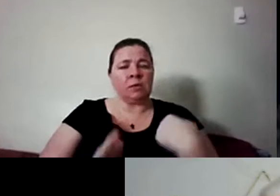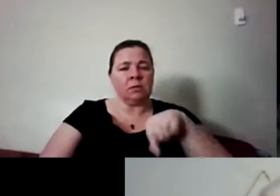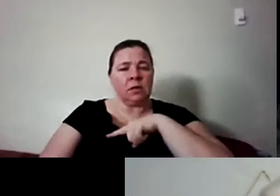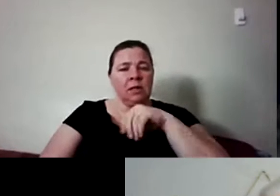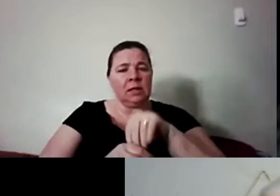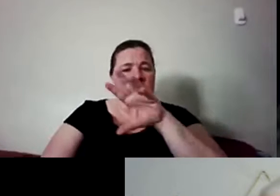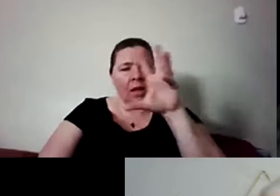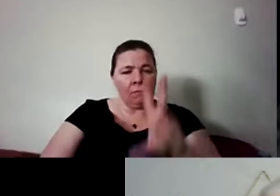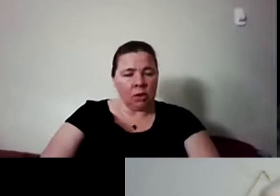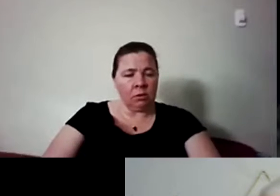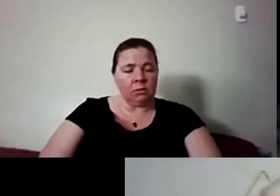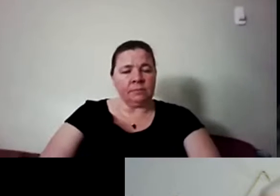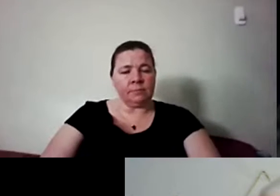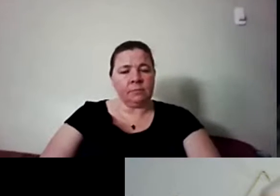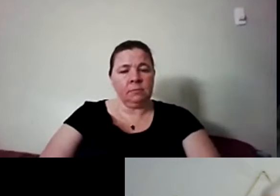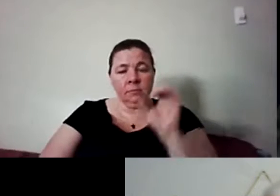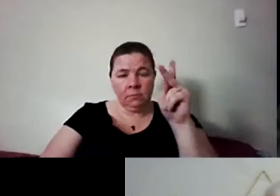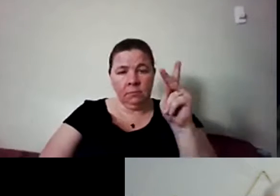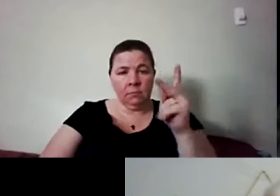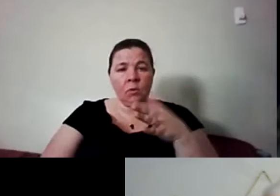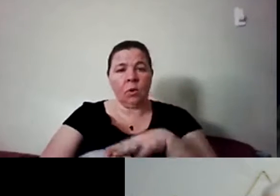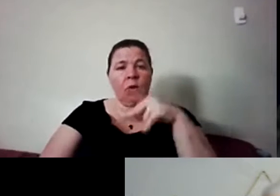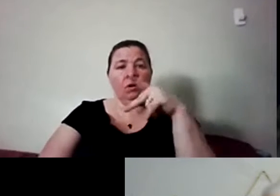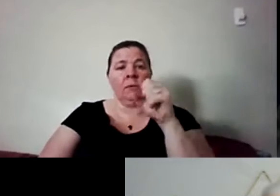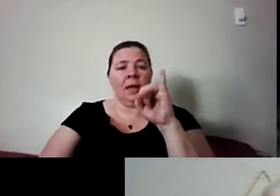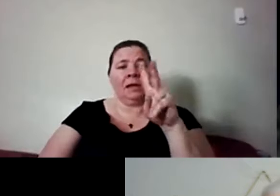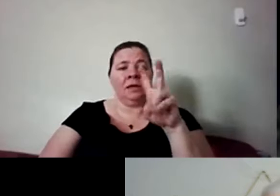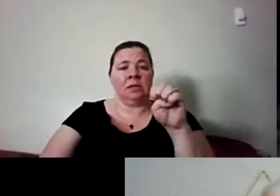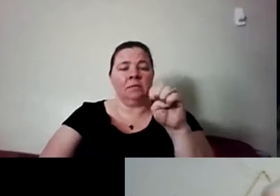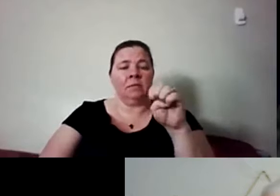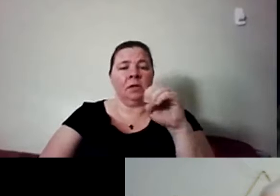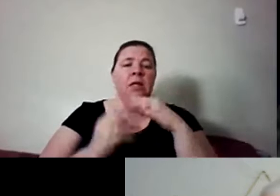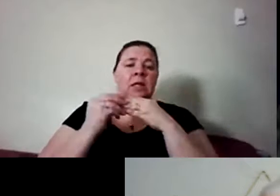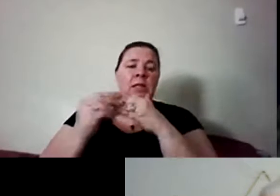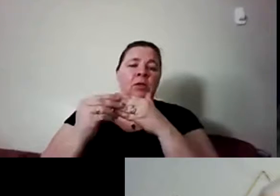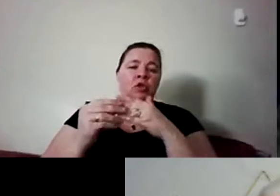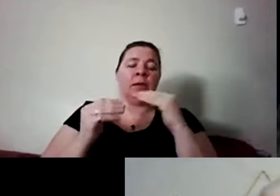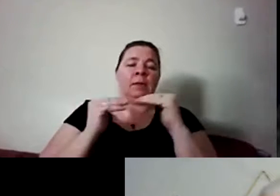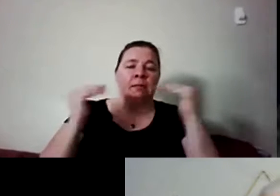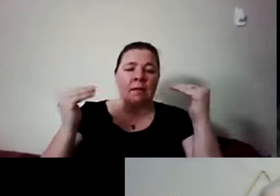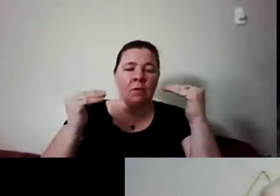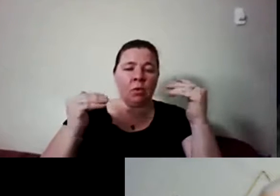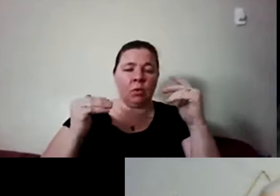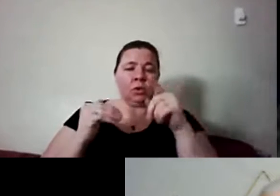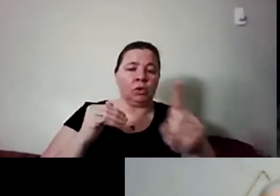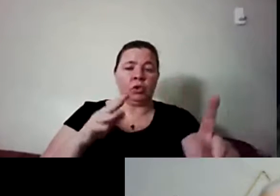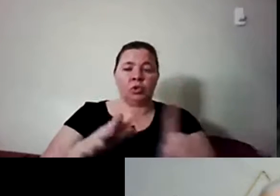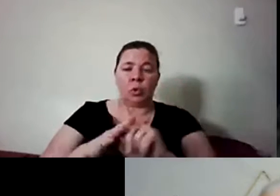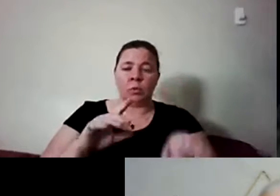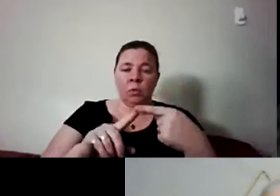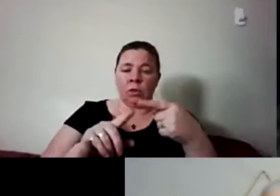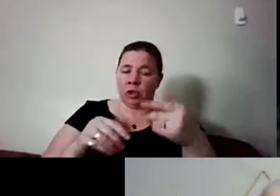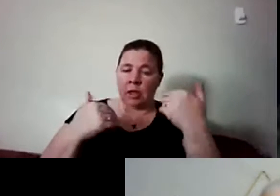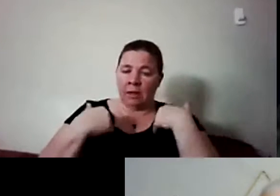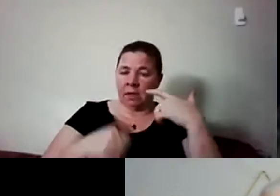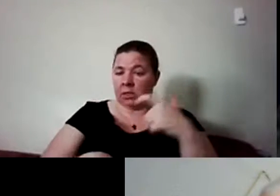Africa, okay, at the Onpassive corporate, at the leadership level. She's here whenever she has time. Today, fortunately